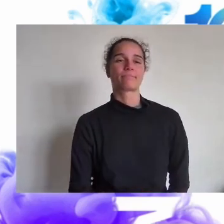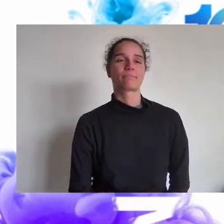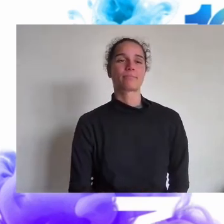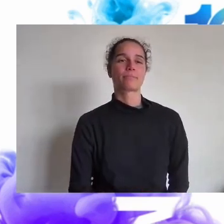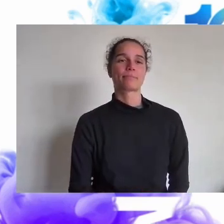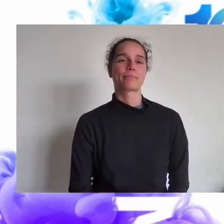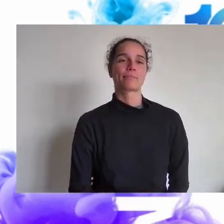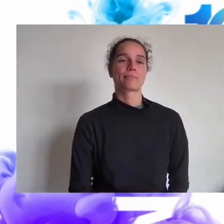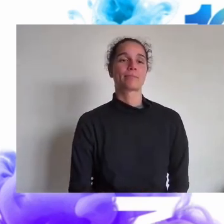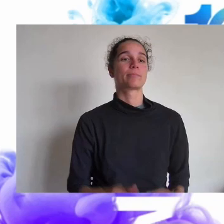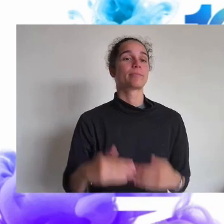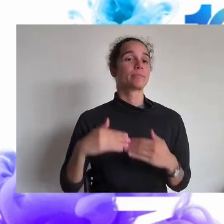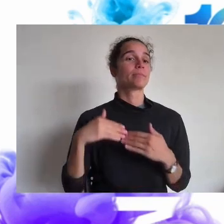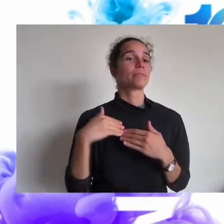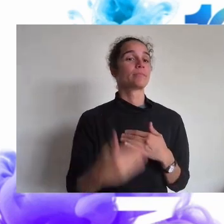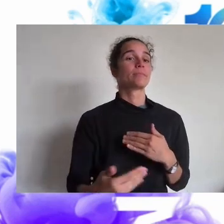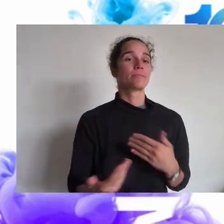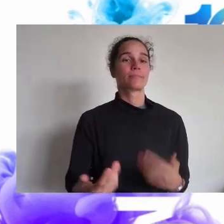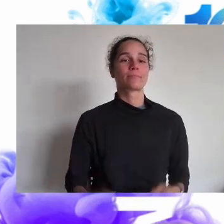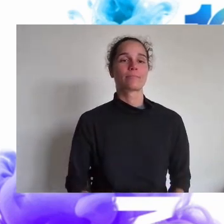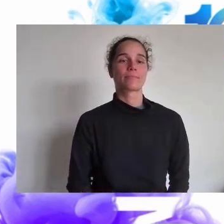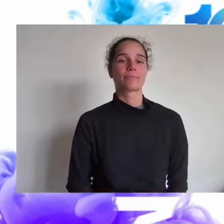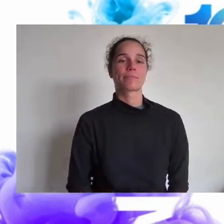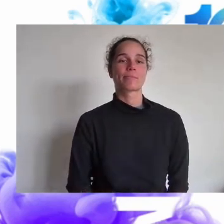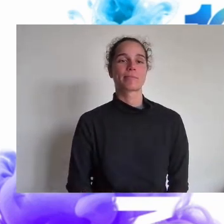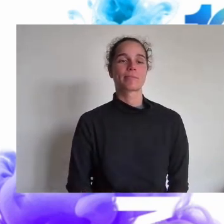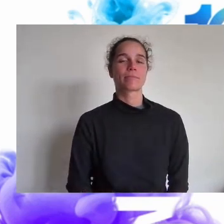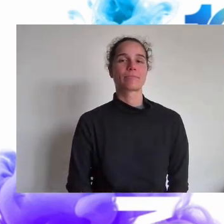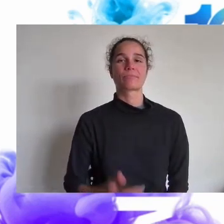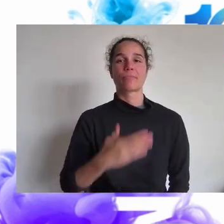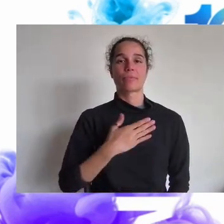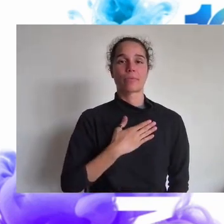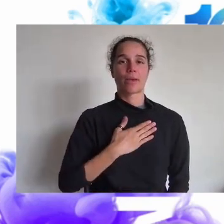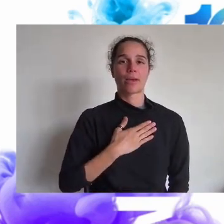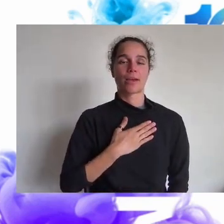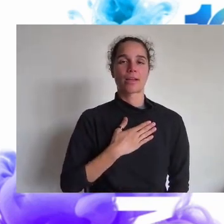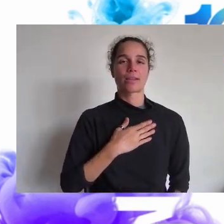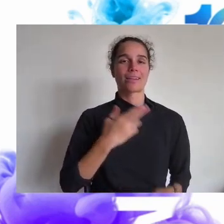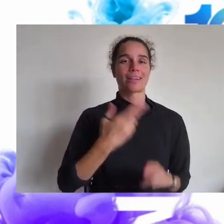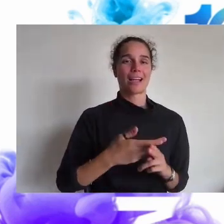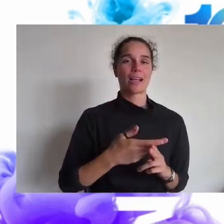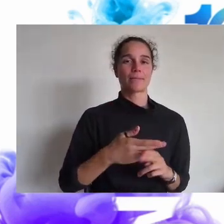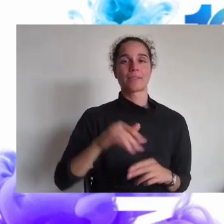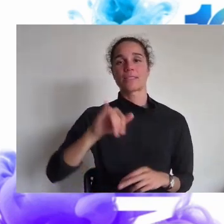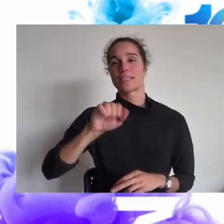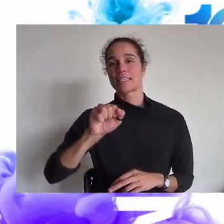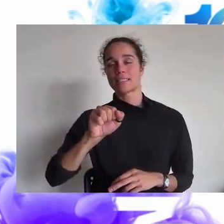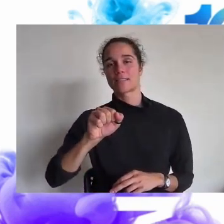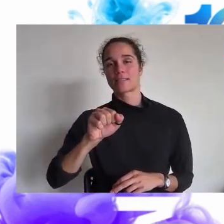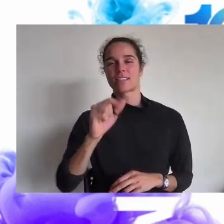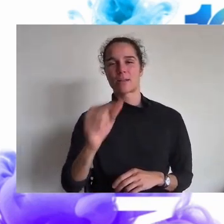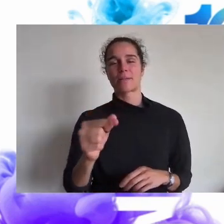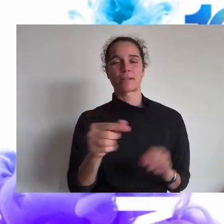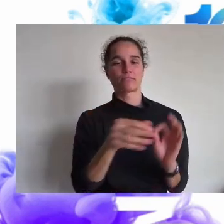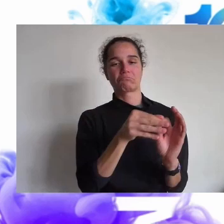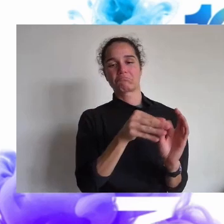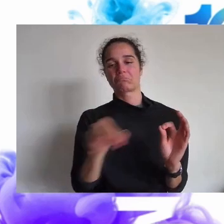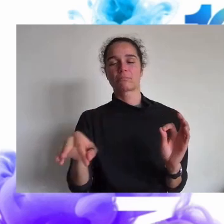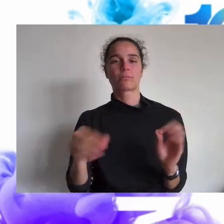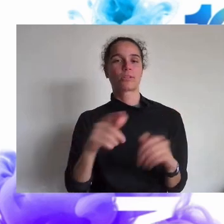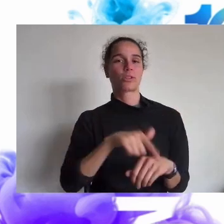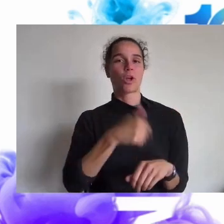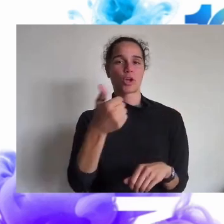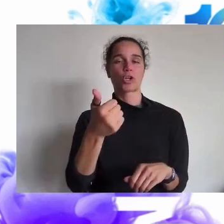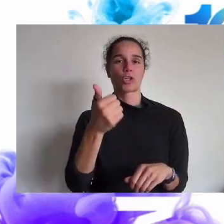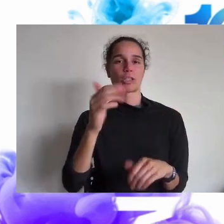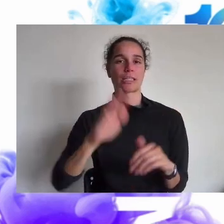name is. So this is a little bit longer than the other words that we've learned so